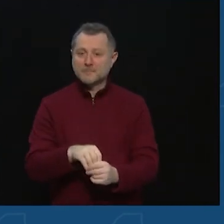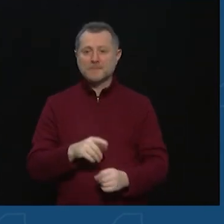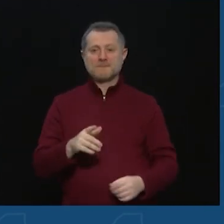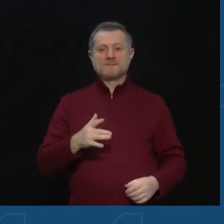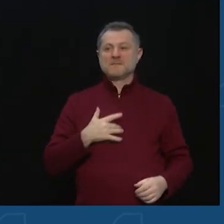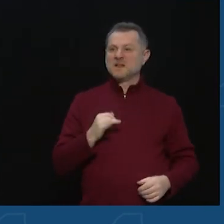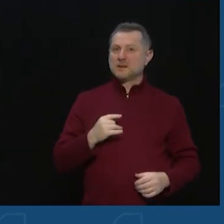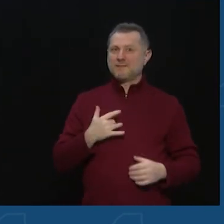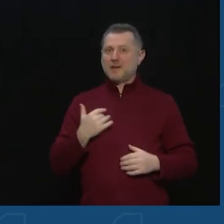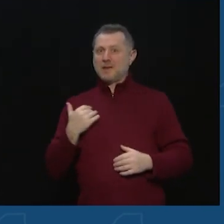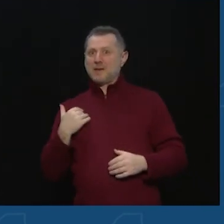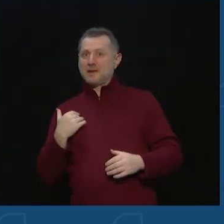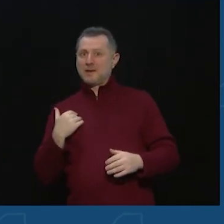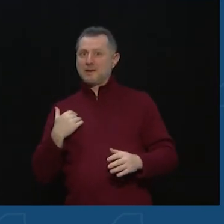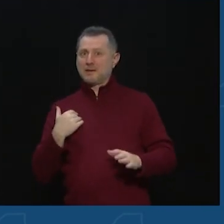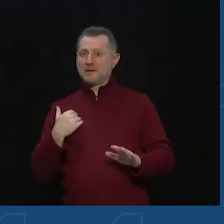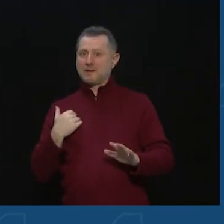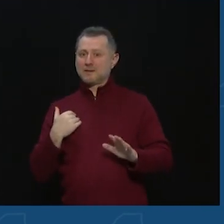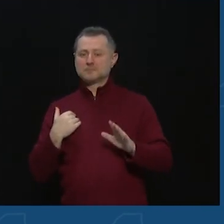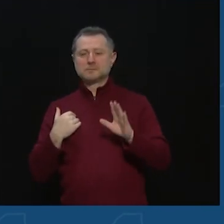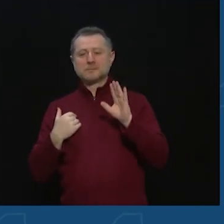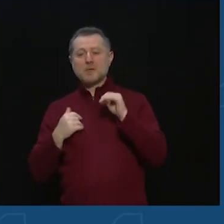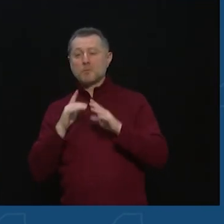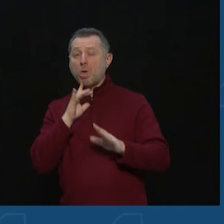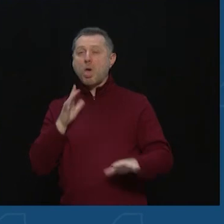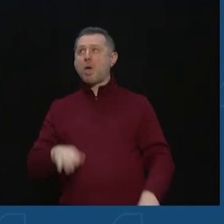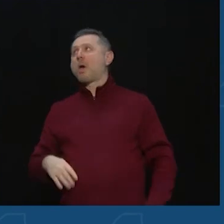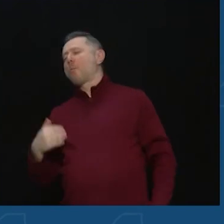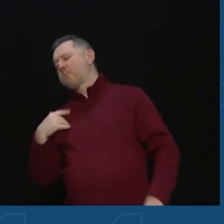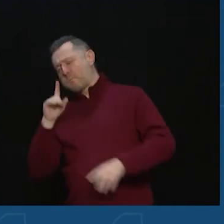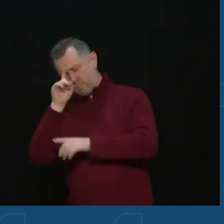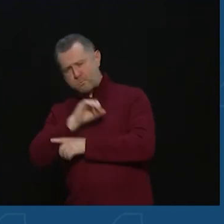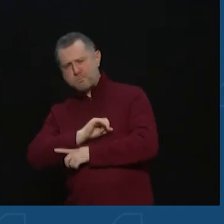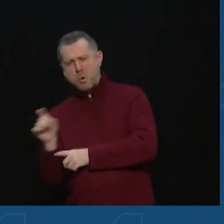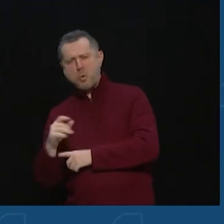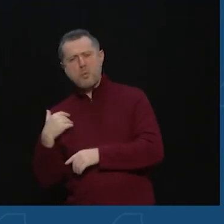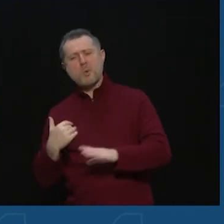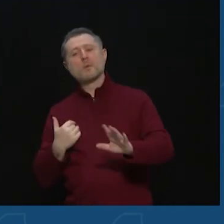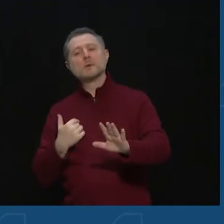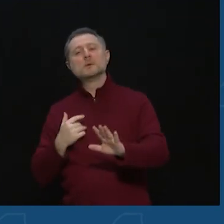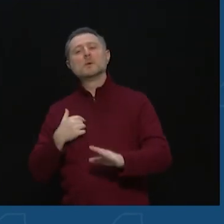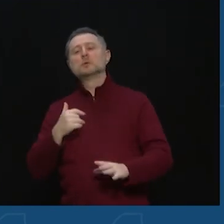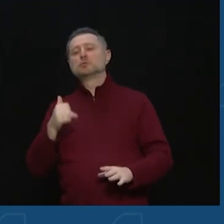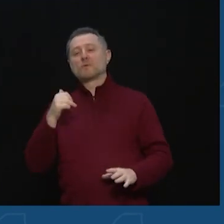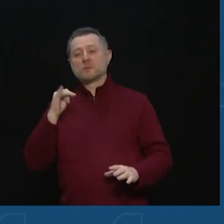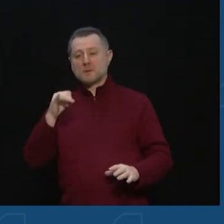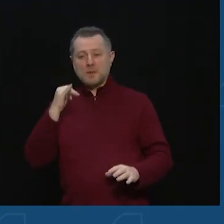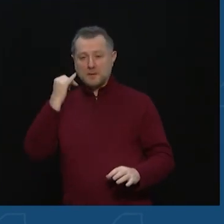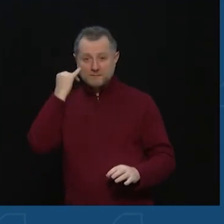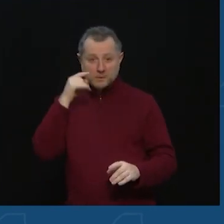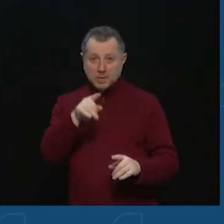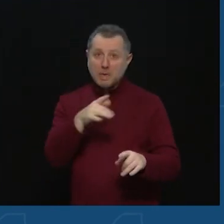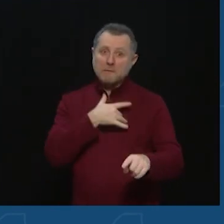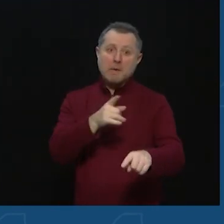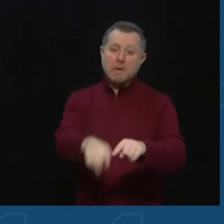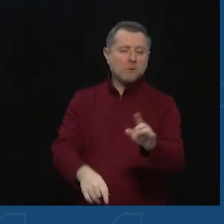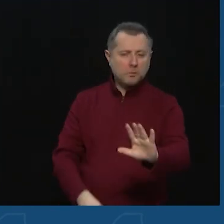heavy. I wouldn't have done it if I didn't think you're up to that task. You can handle it because you're New York's